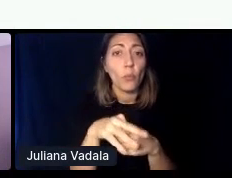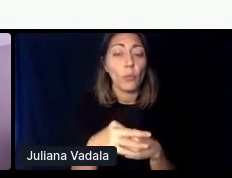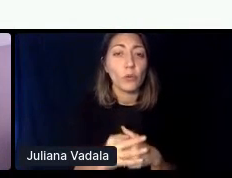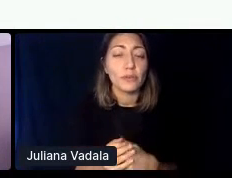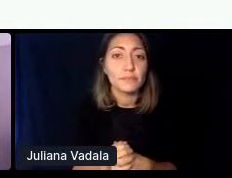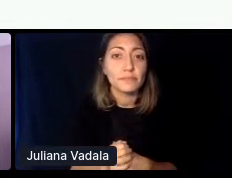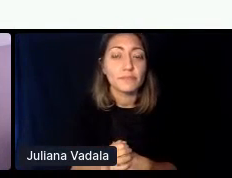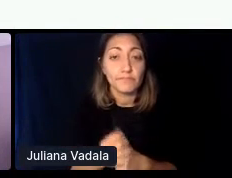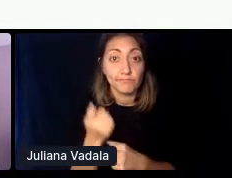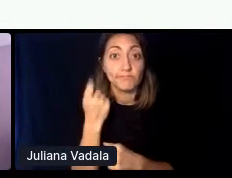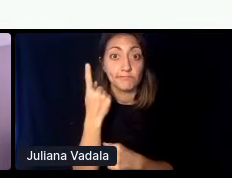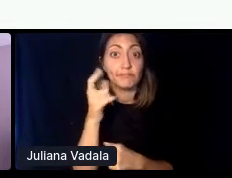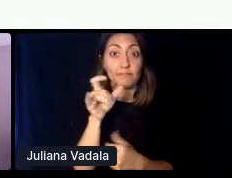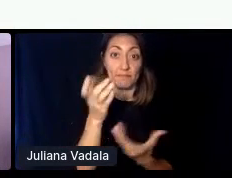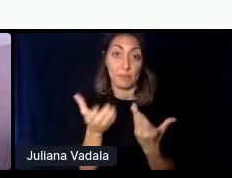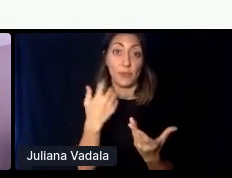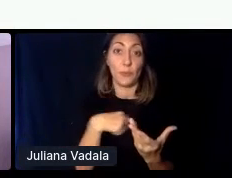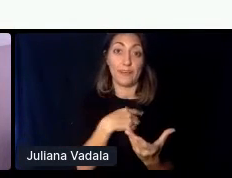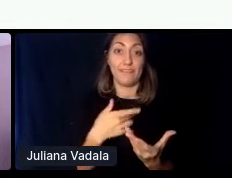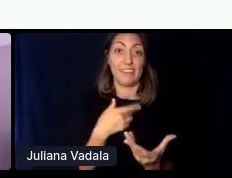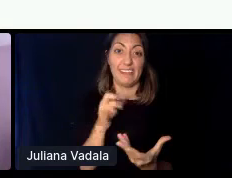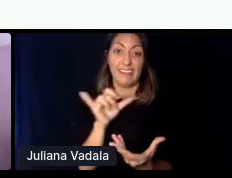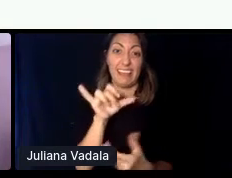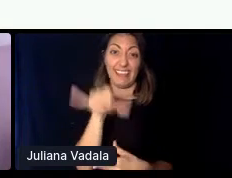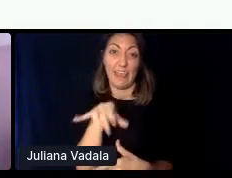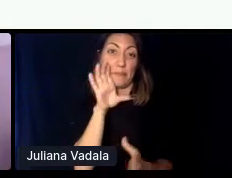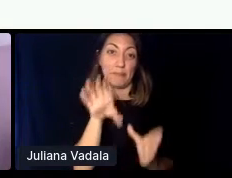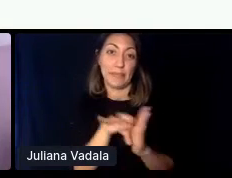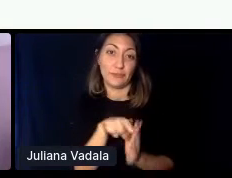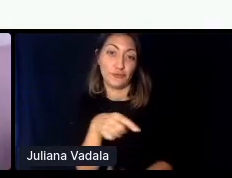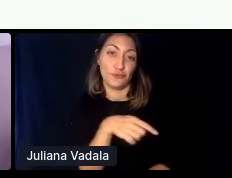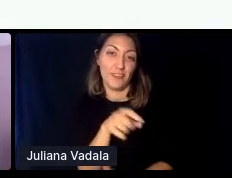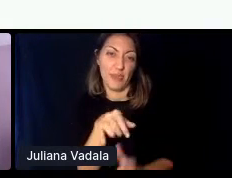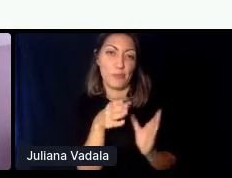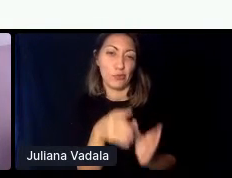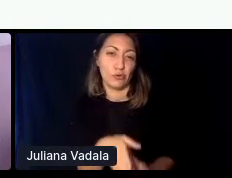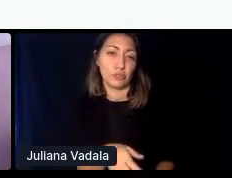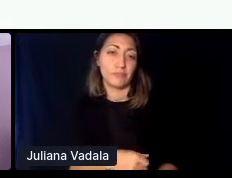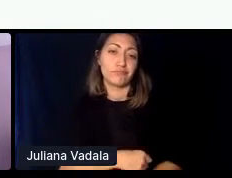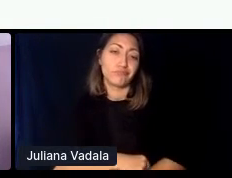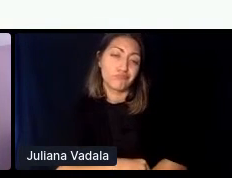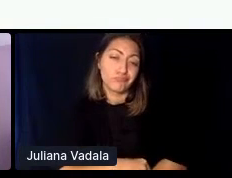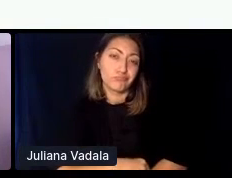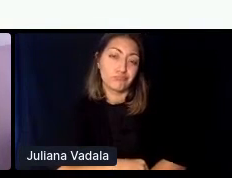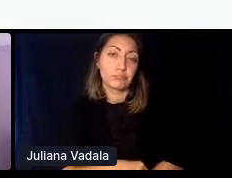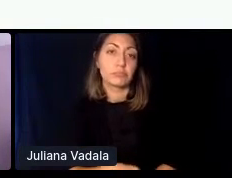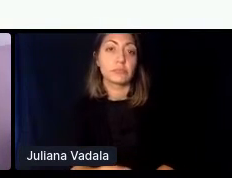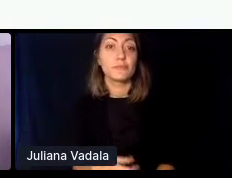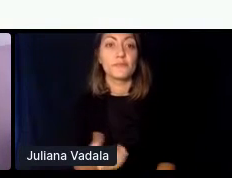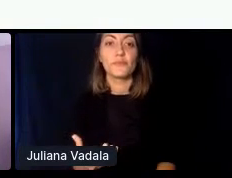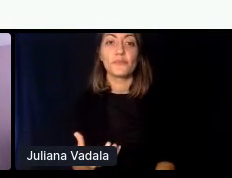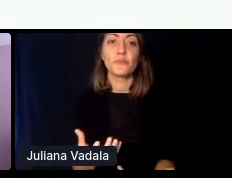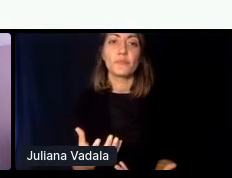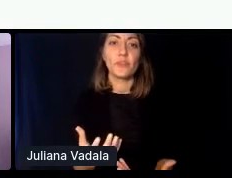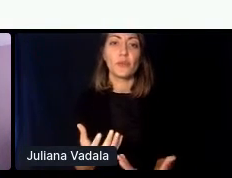It's Why You Feel Awful," I was especially struck with the part that pointed out because our culture is